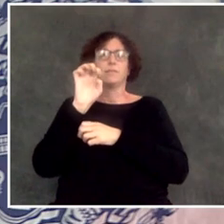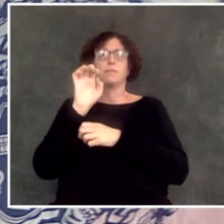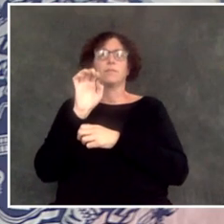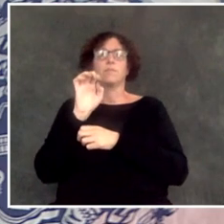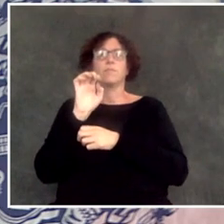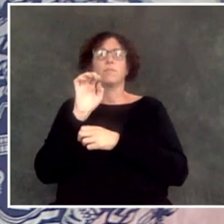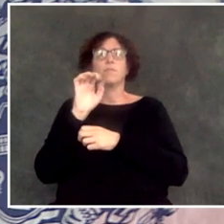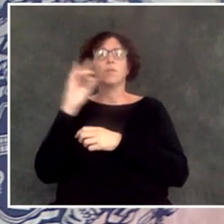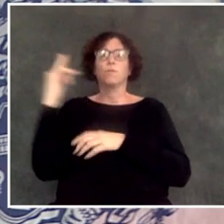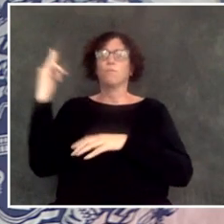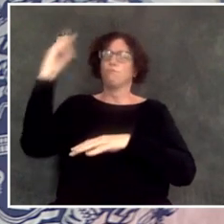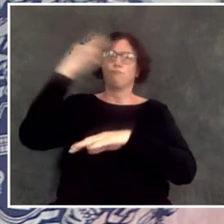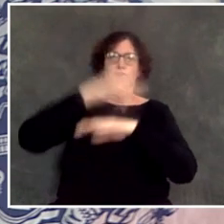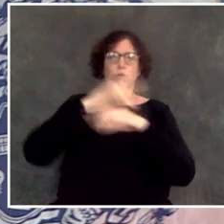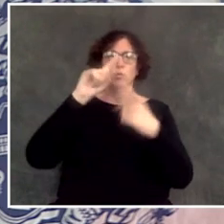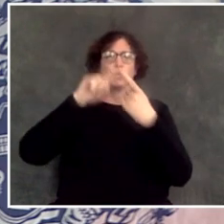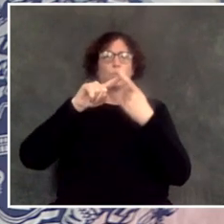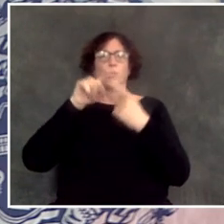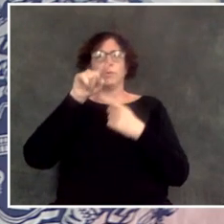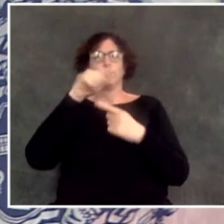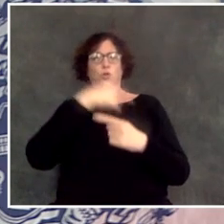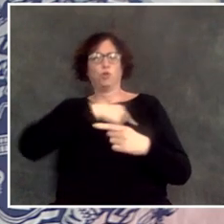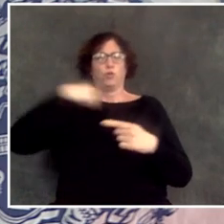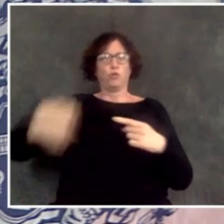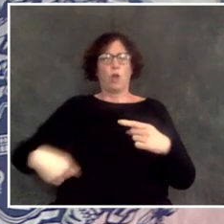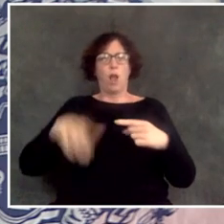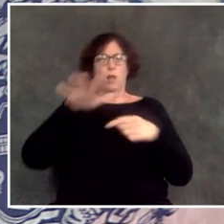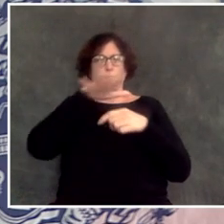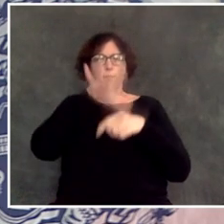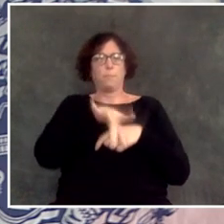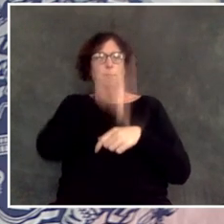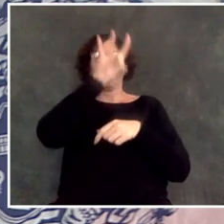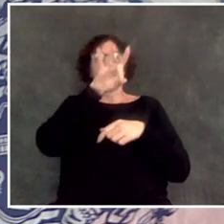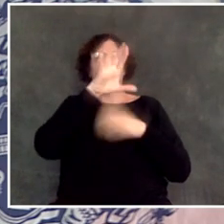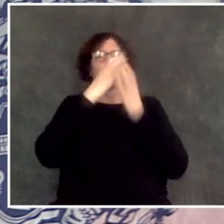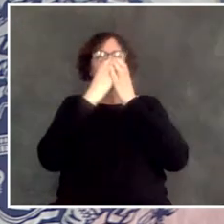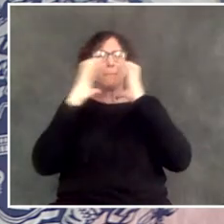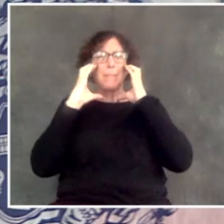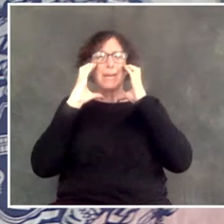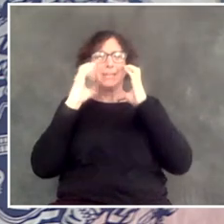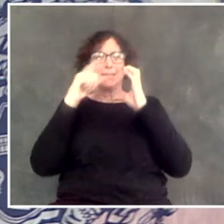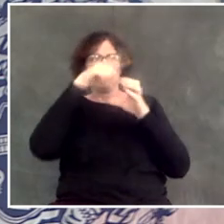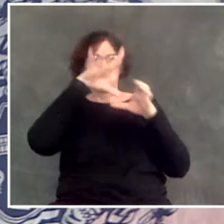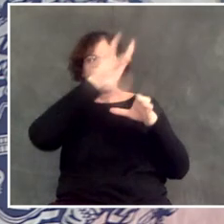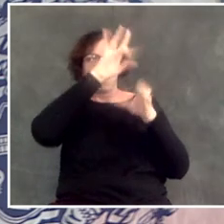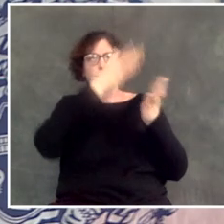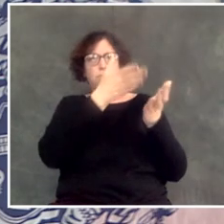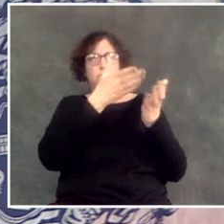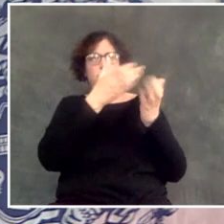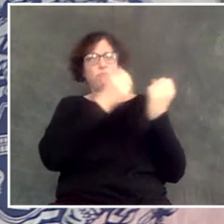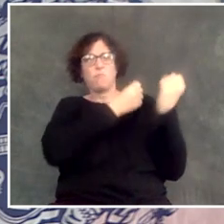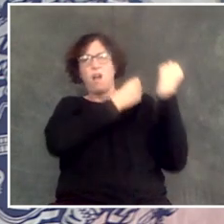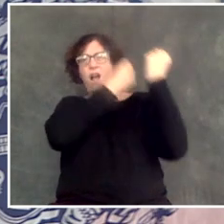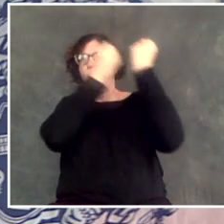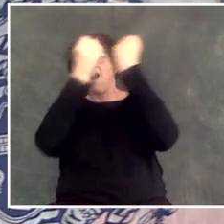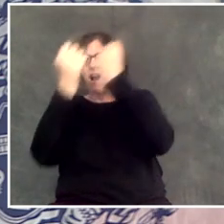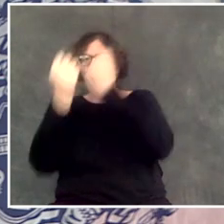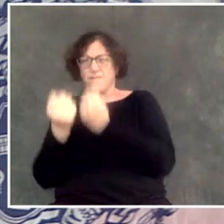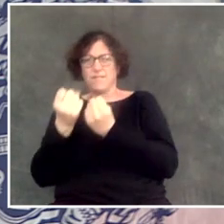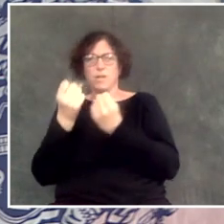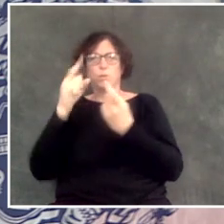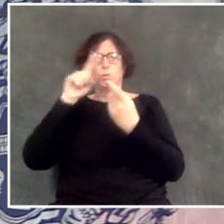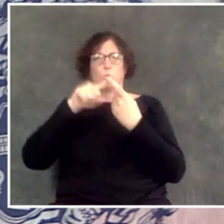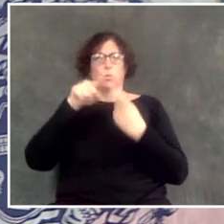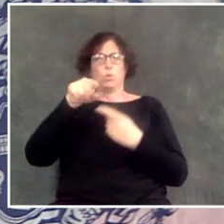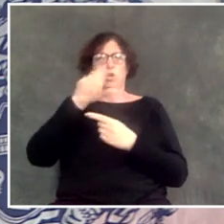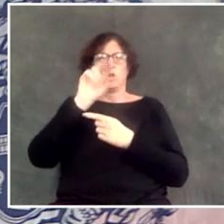apparently drove 300,000 of them, according to them, into the city, and they dropped them off at the Javits Center. And there's